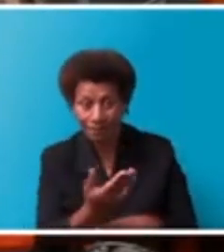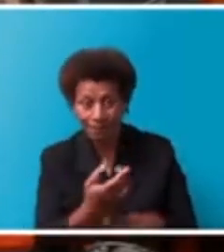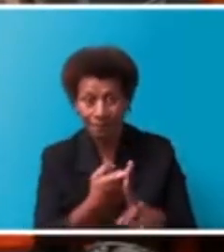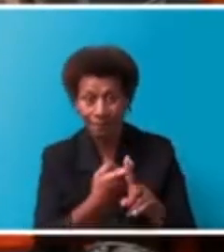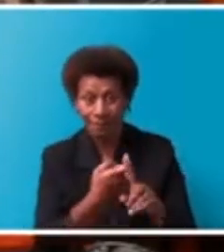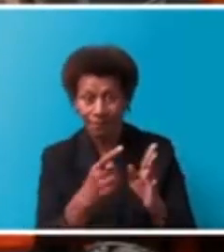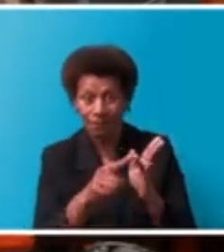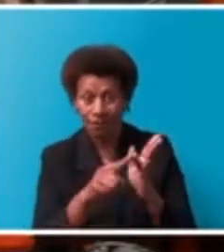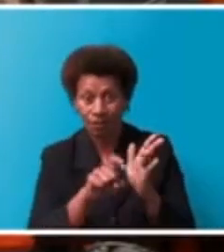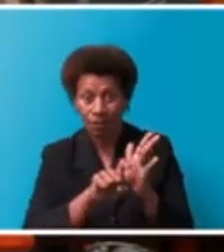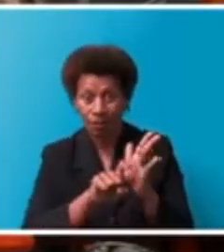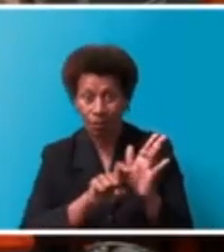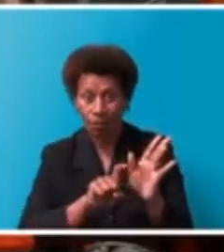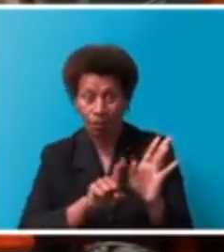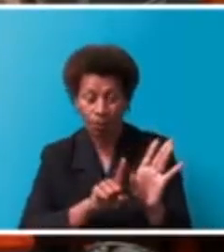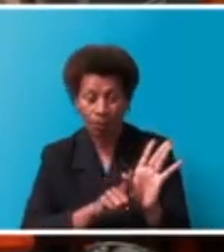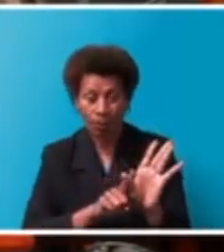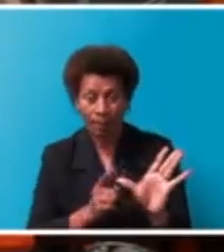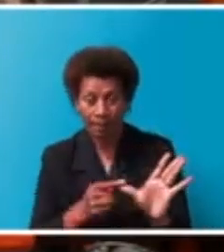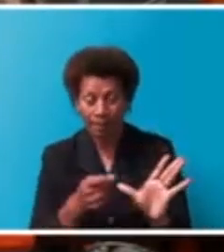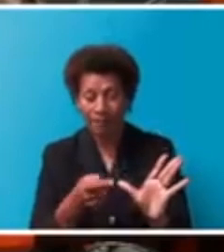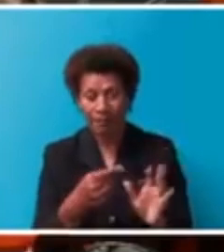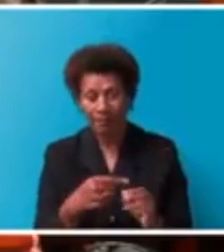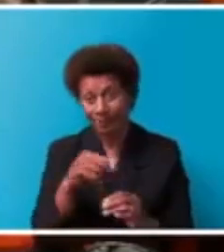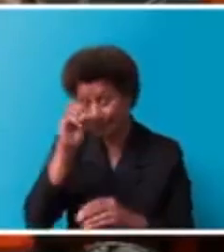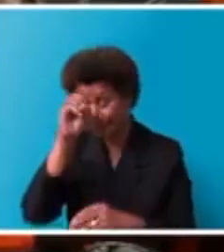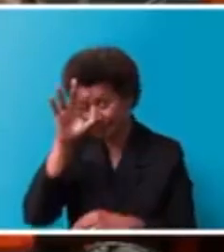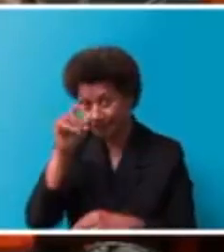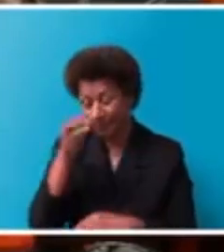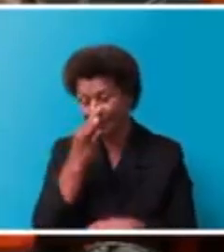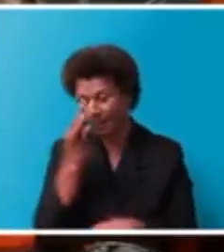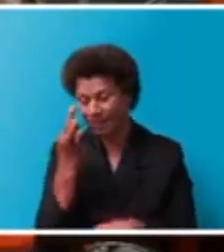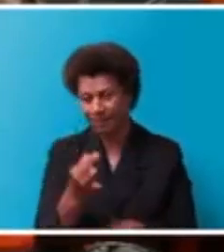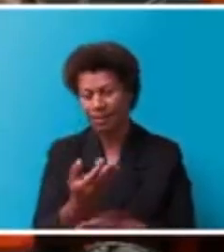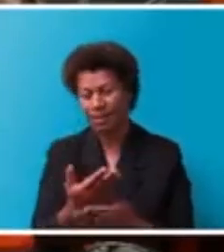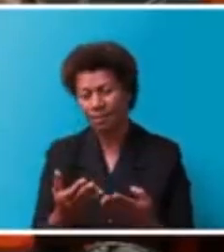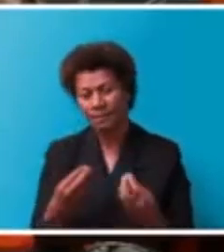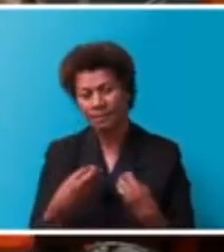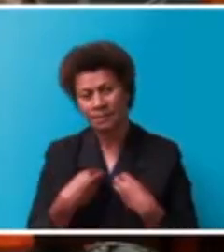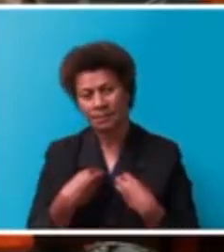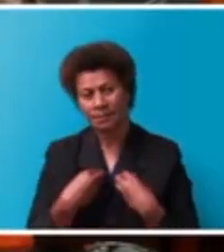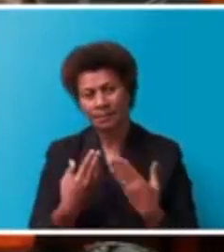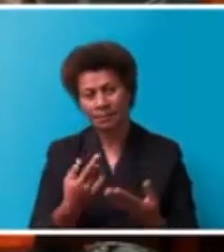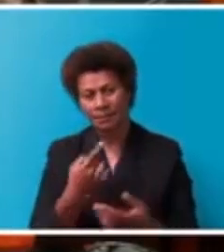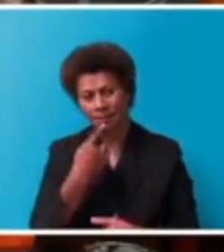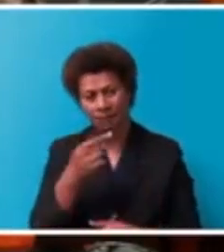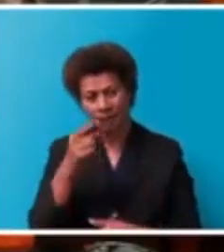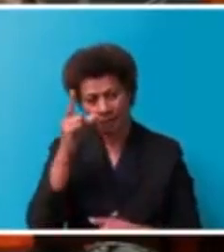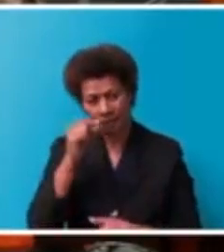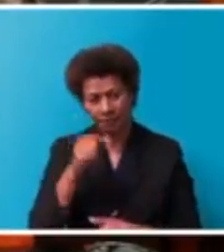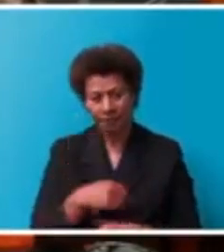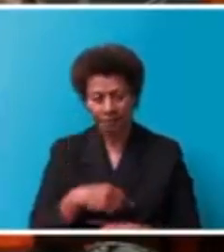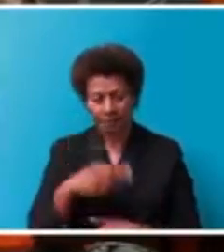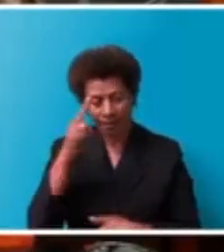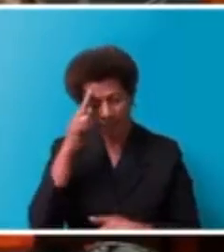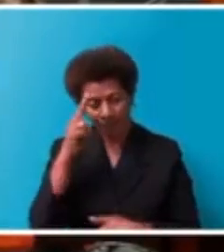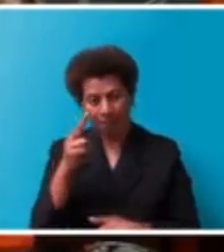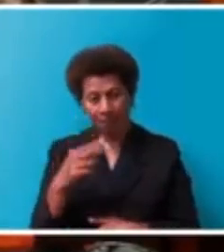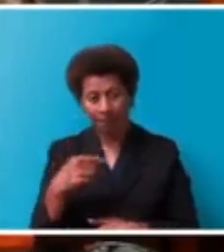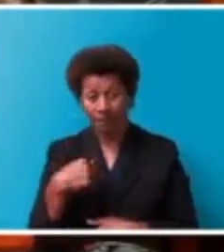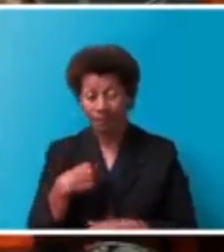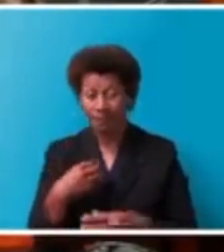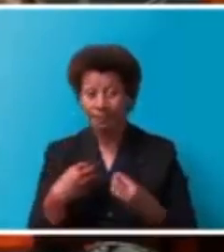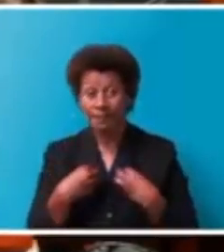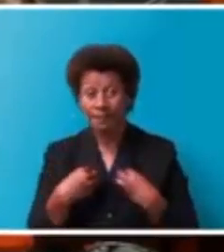a testimony from another taxi driver. When asked of how business is, he replied in Itoke, "Sir, business ngo,